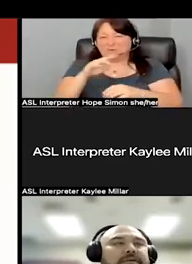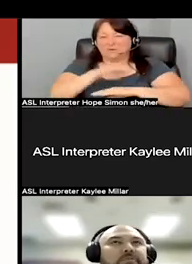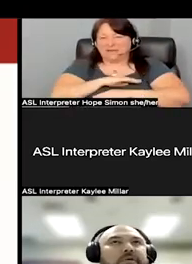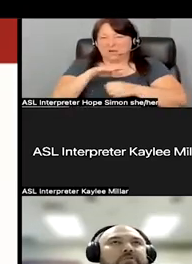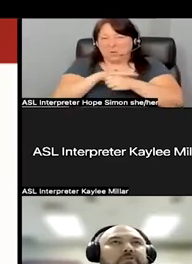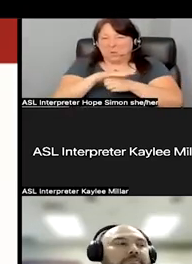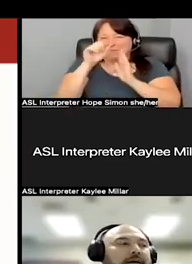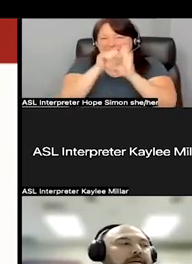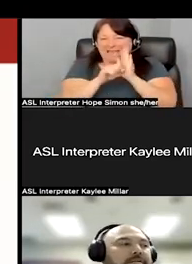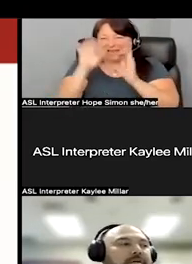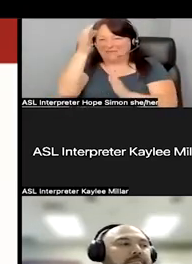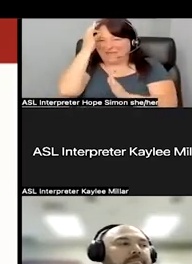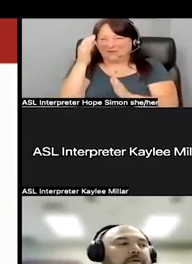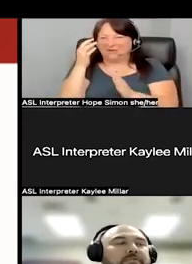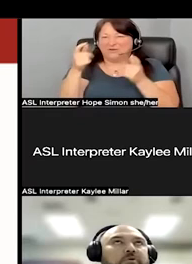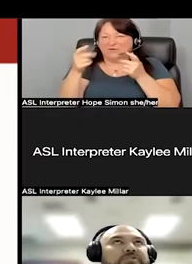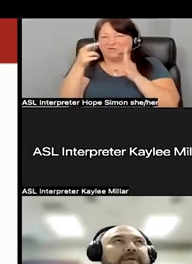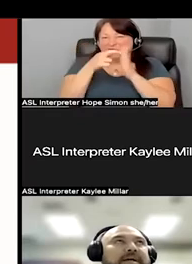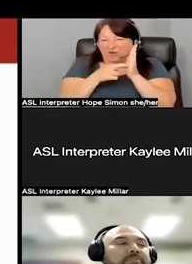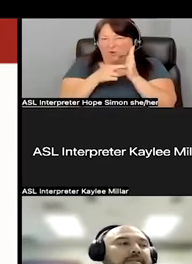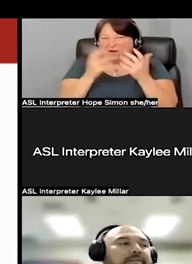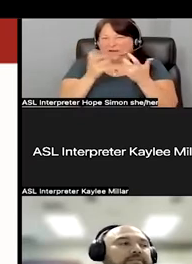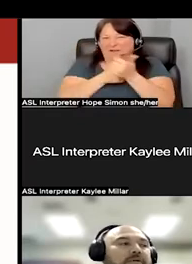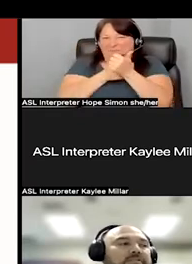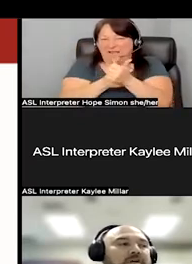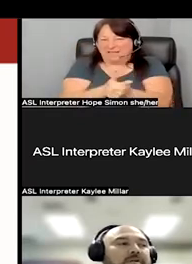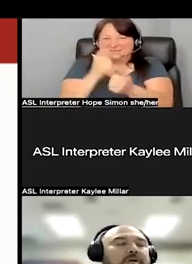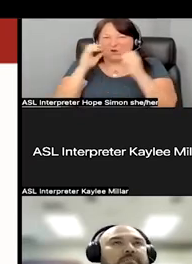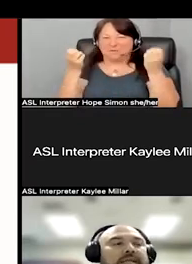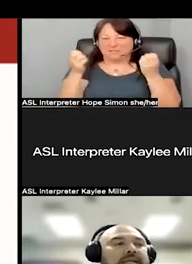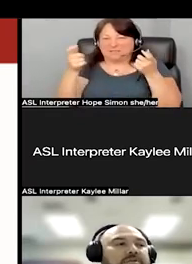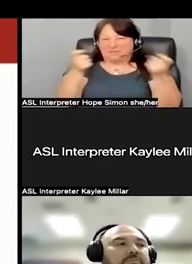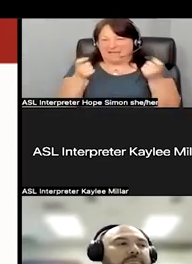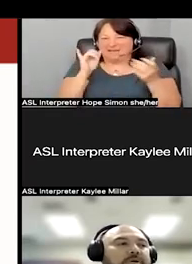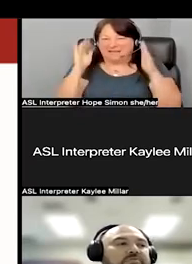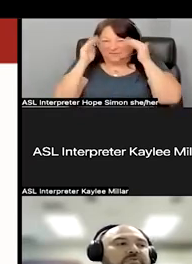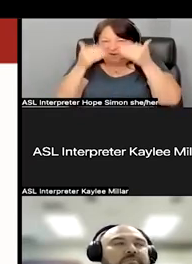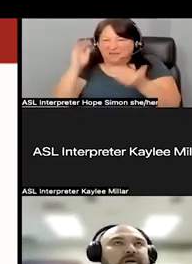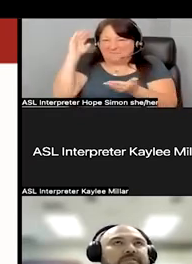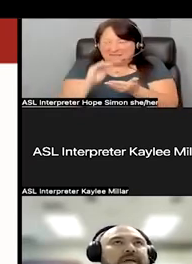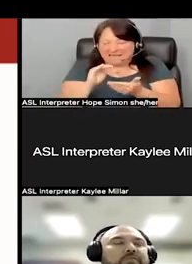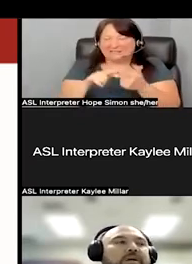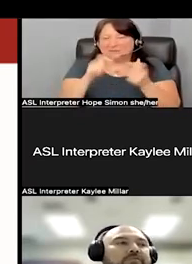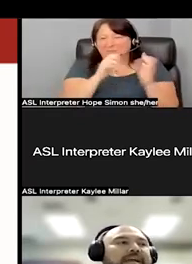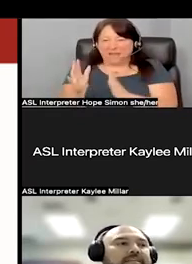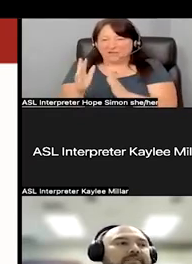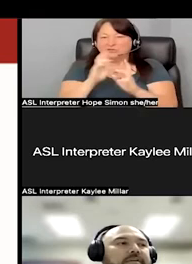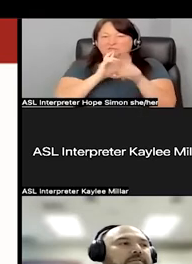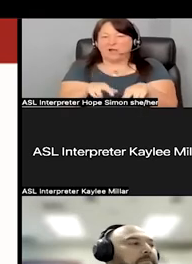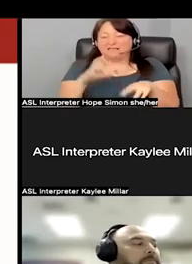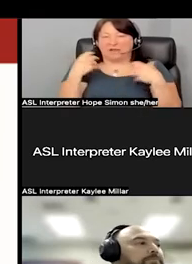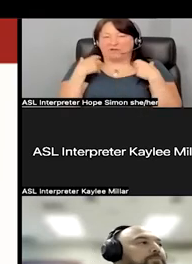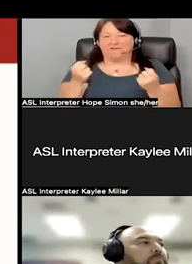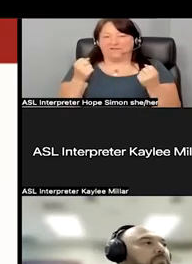and federal regulatory compliance. For emergency management, that is a focus on mitigation, preparedness, response, and recovery